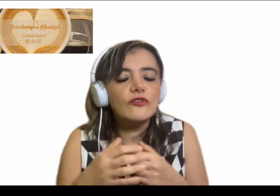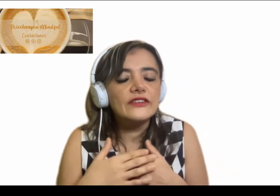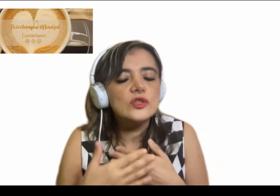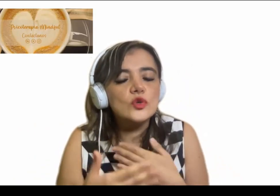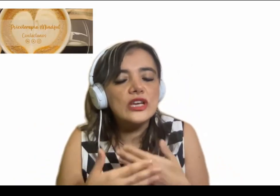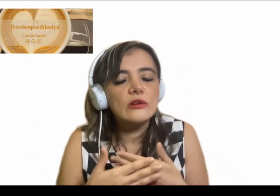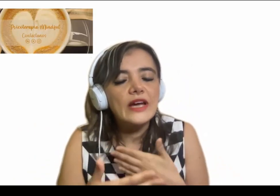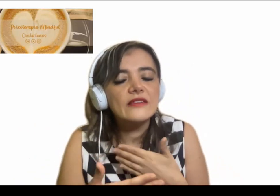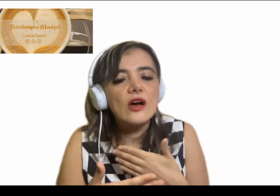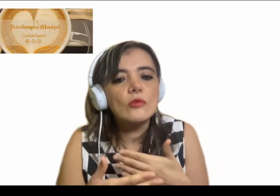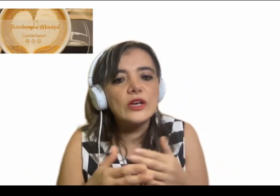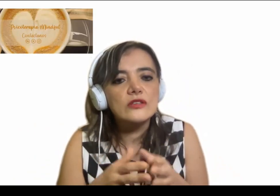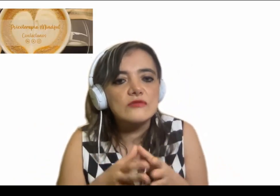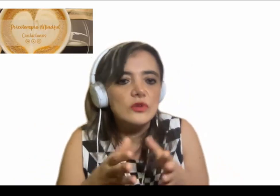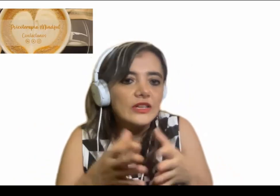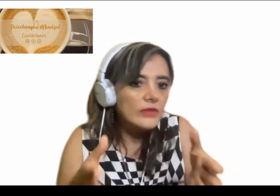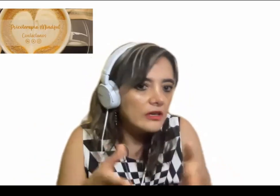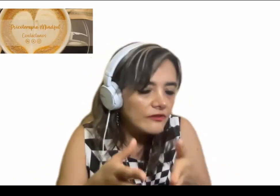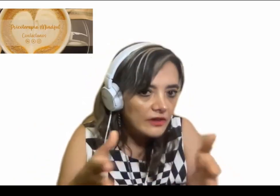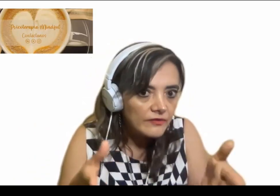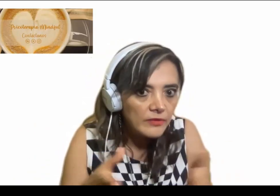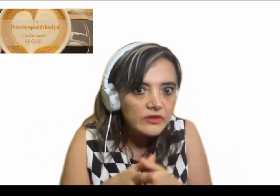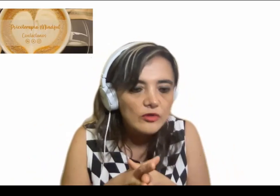If you feel dissociated right now because you're